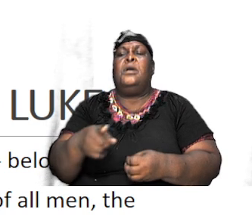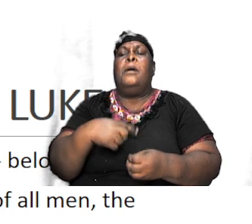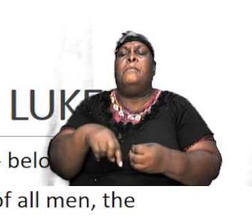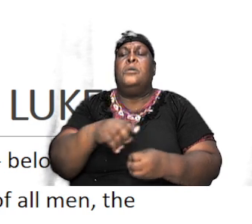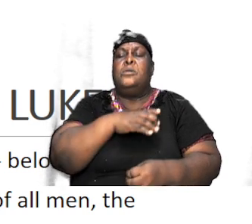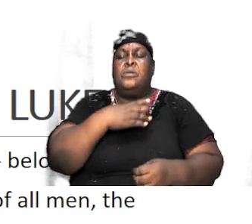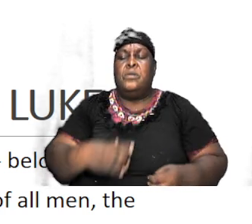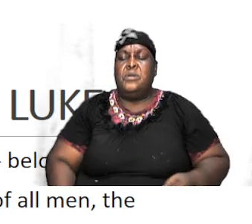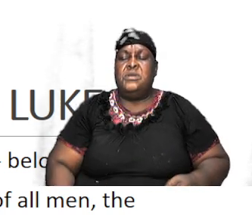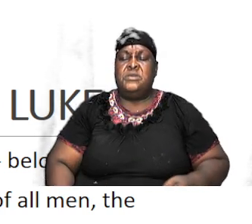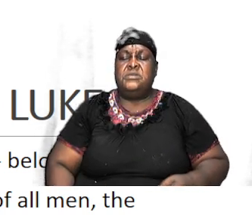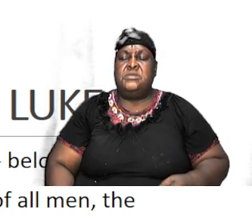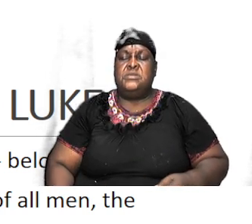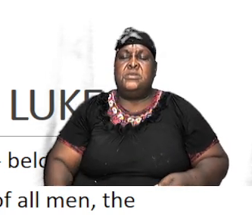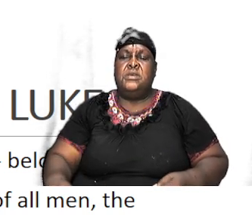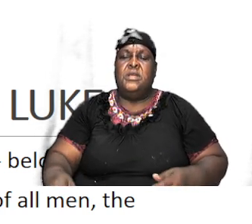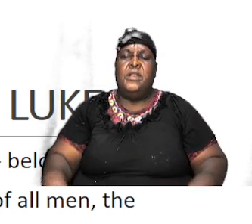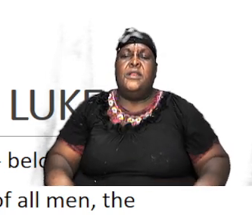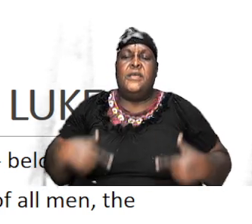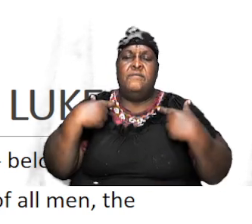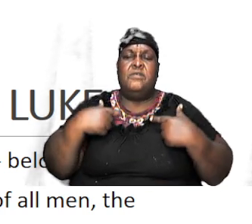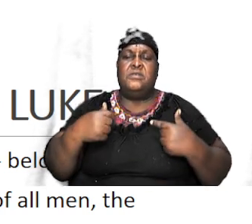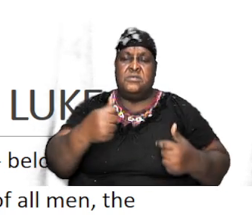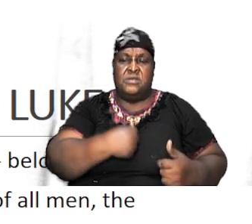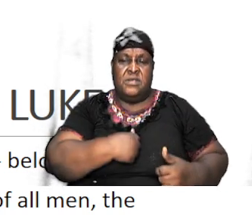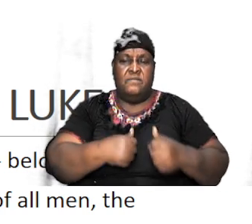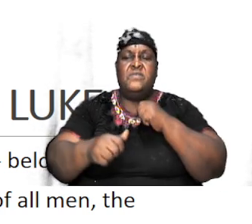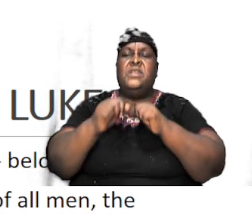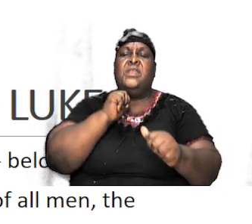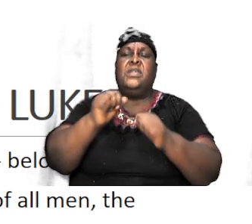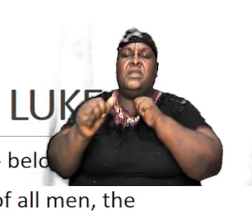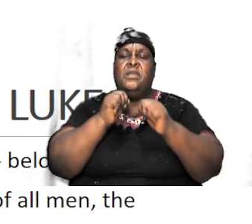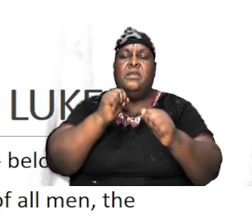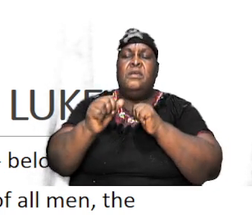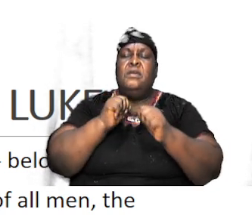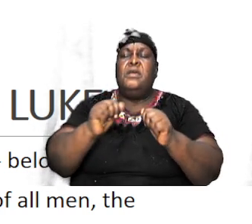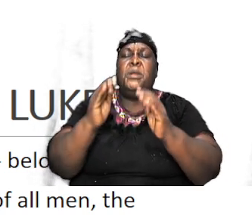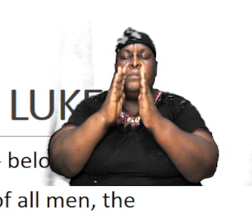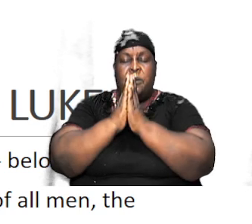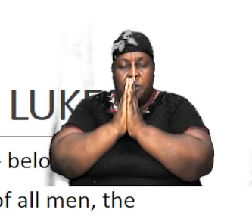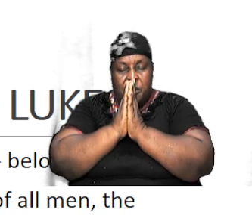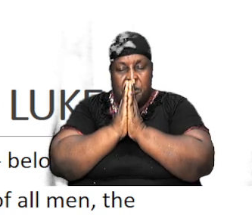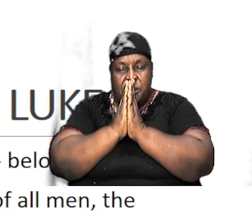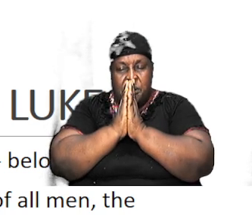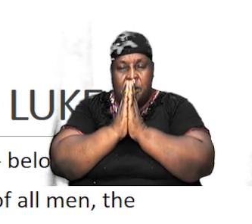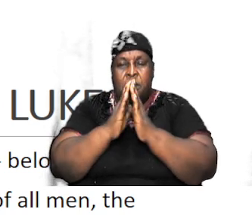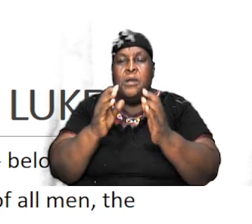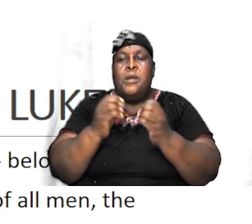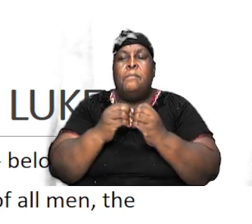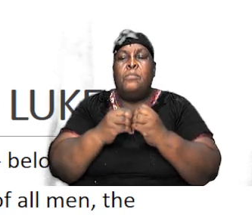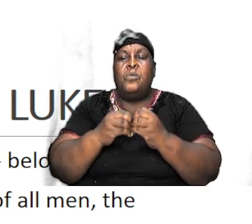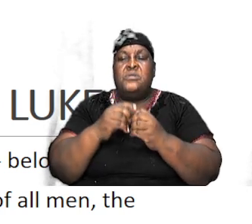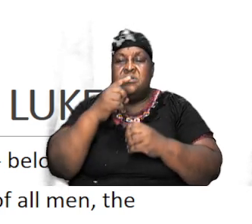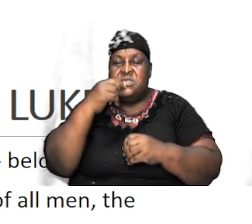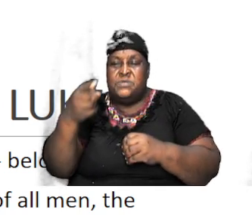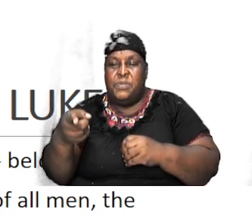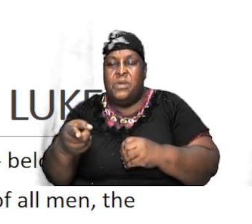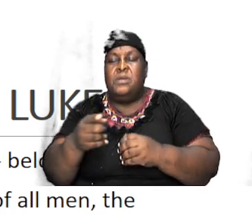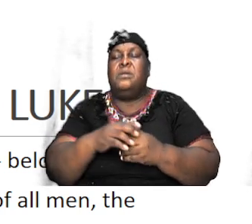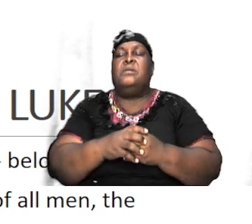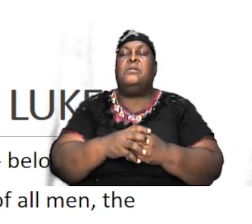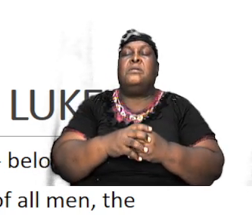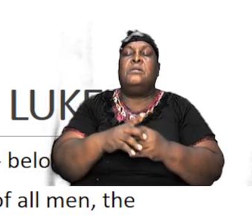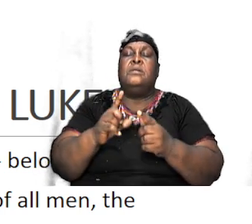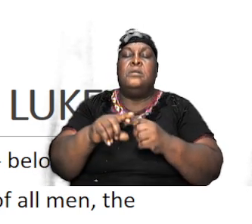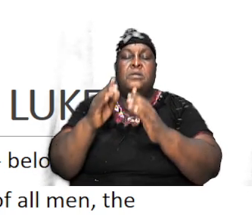self-denial and prayer. It is believed that in this book, there is more mention or more reference